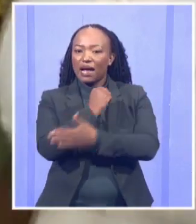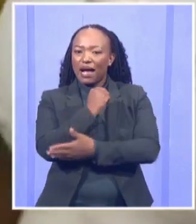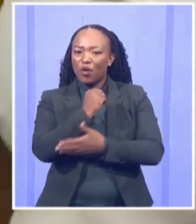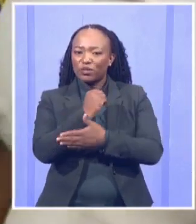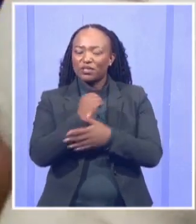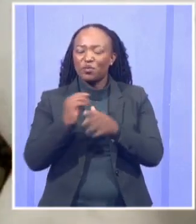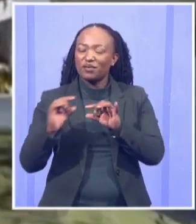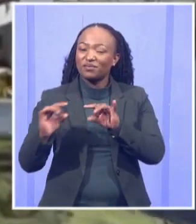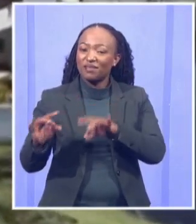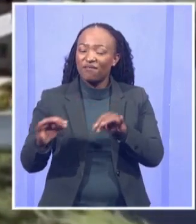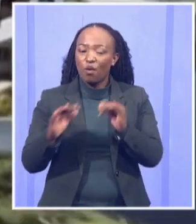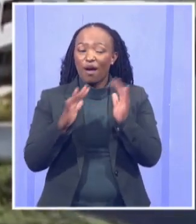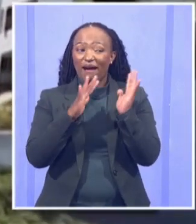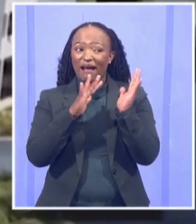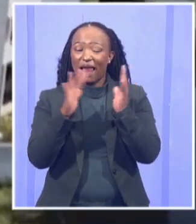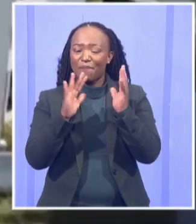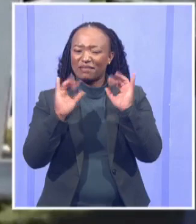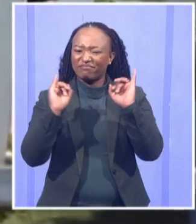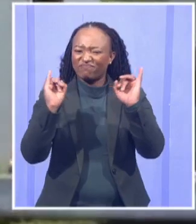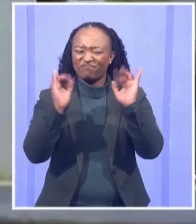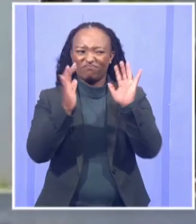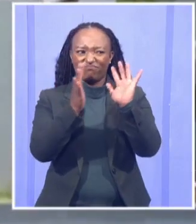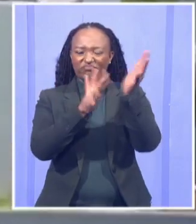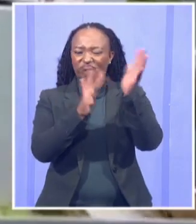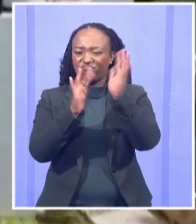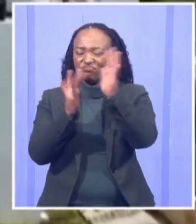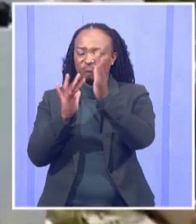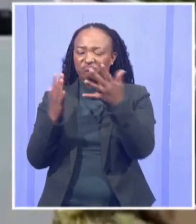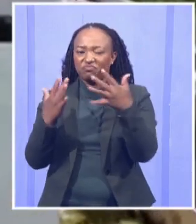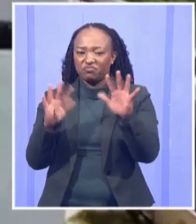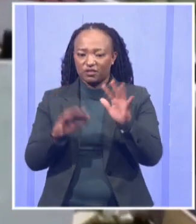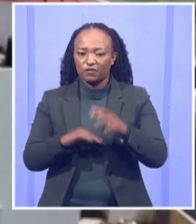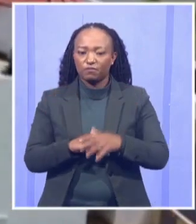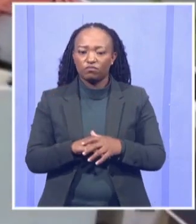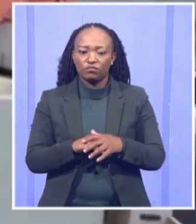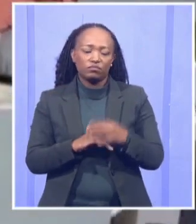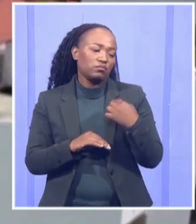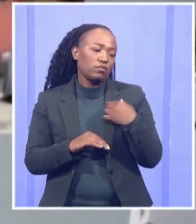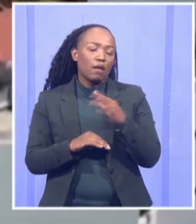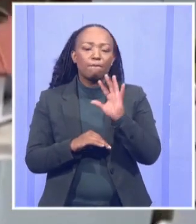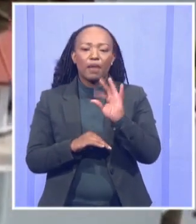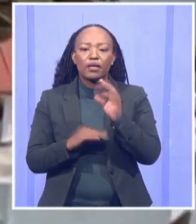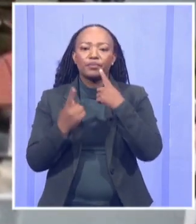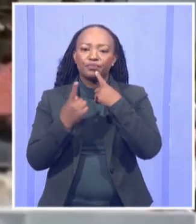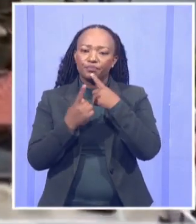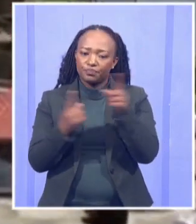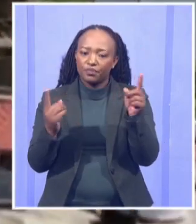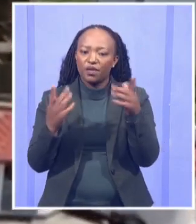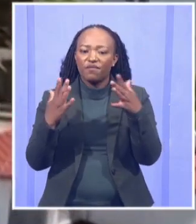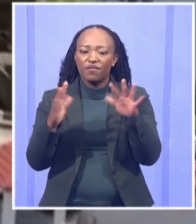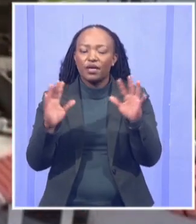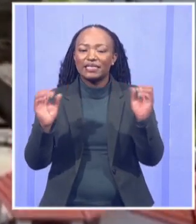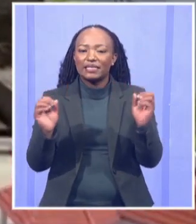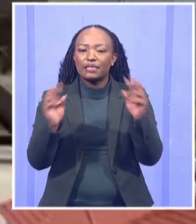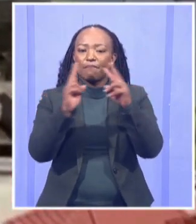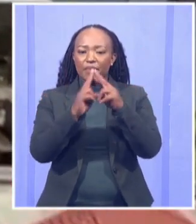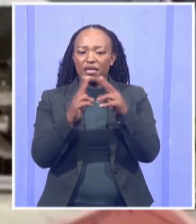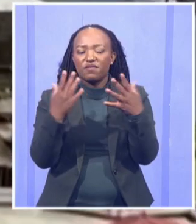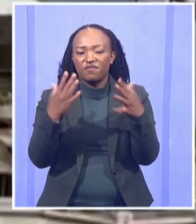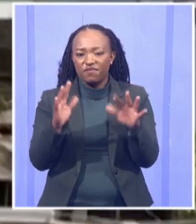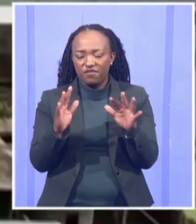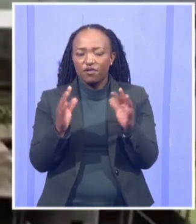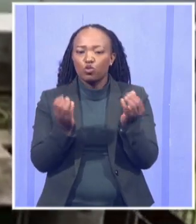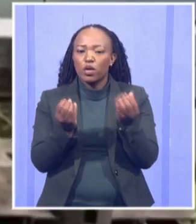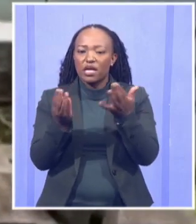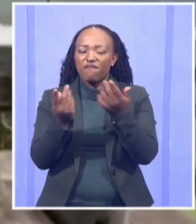climate disasters. Shield, which was announced on Monday at the COP27 summit, is aimed at providing money